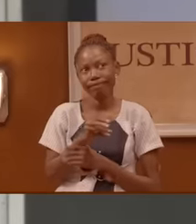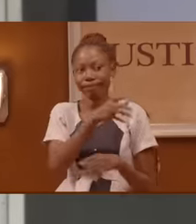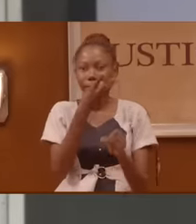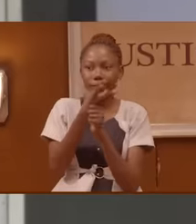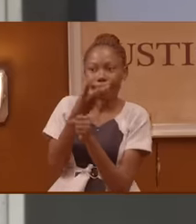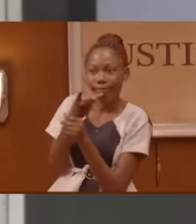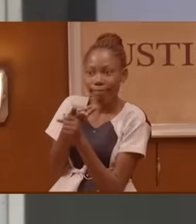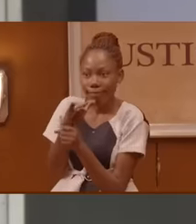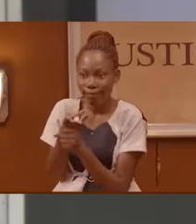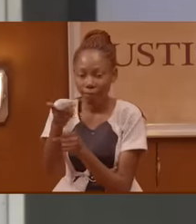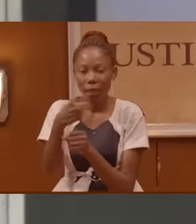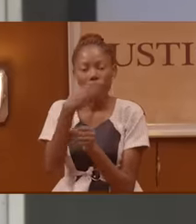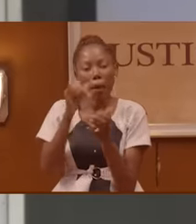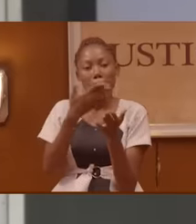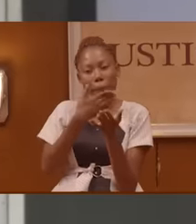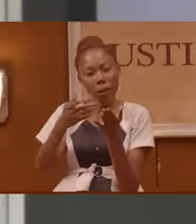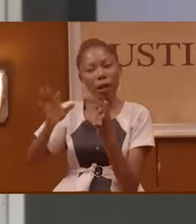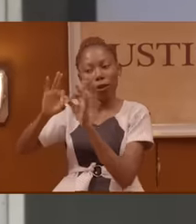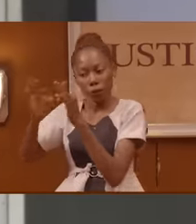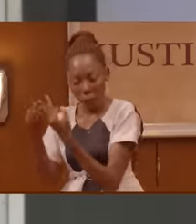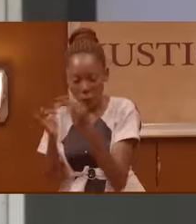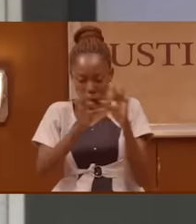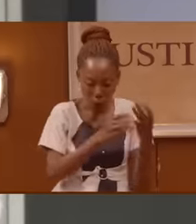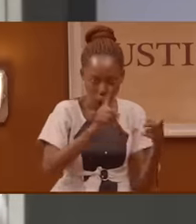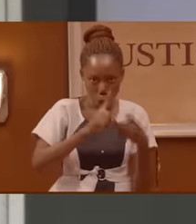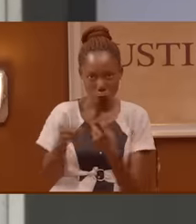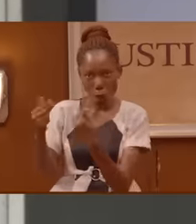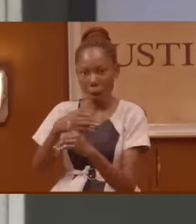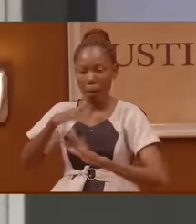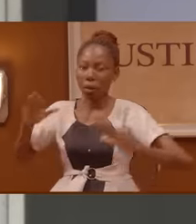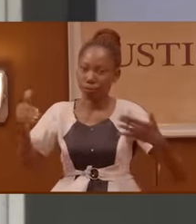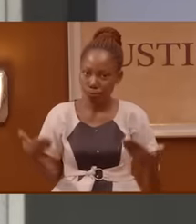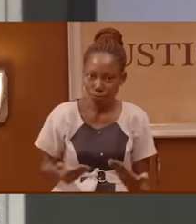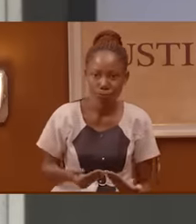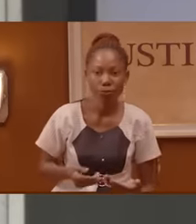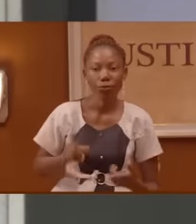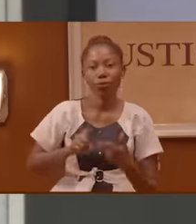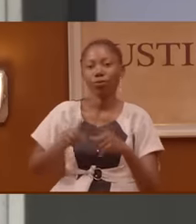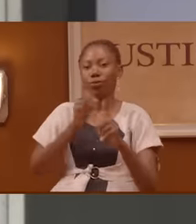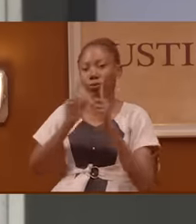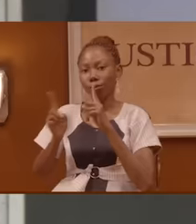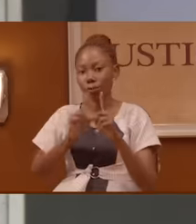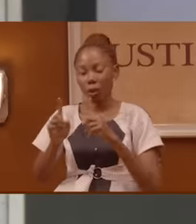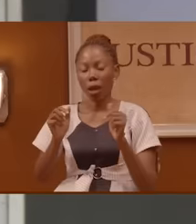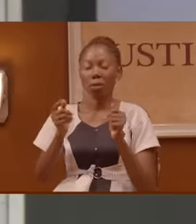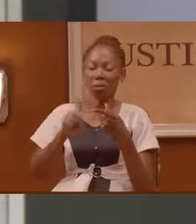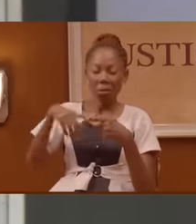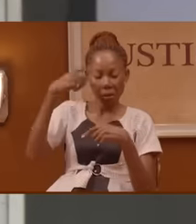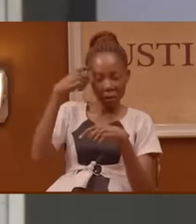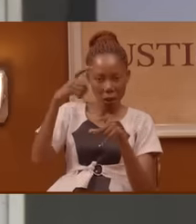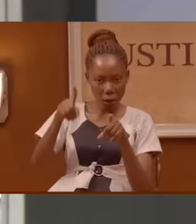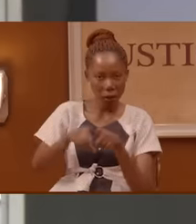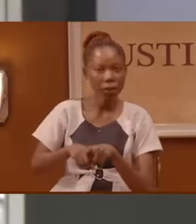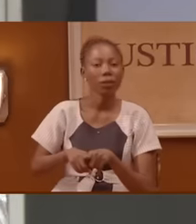should merge family. They already talked about it with his family and they had agreed and they had